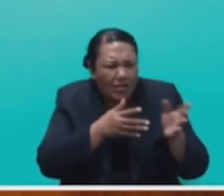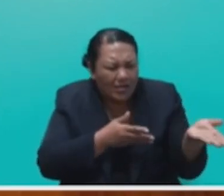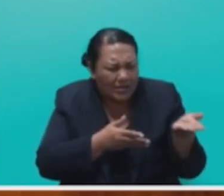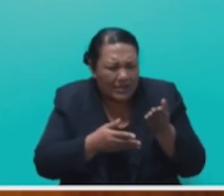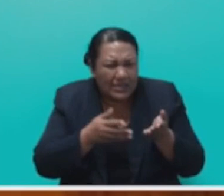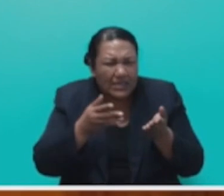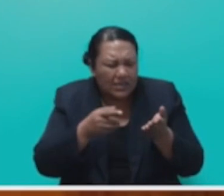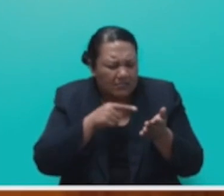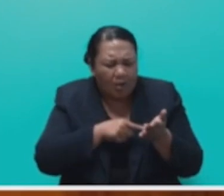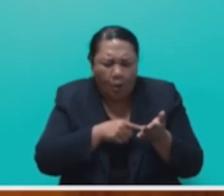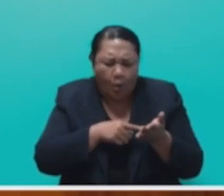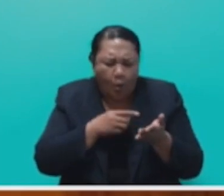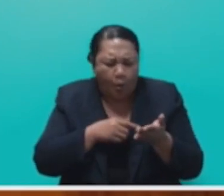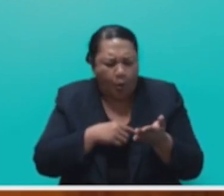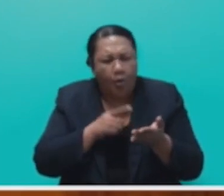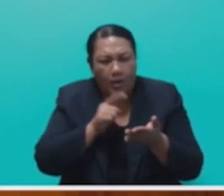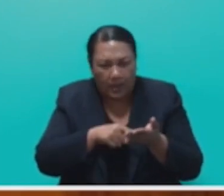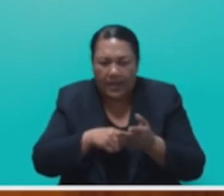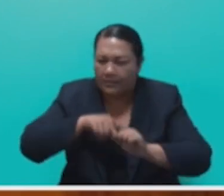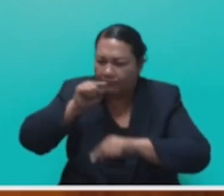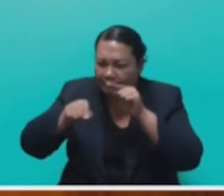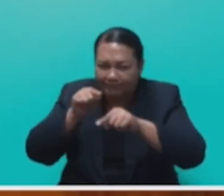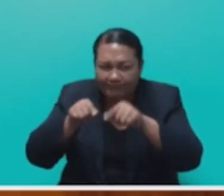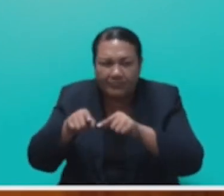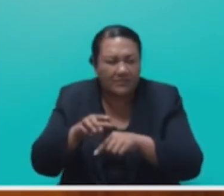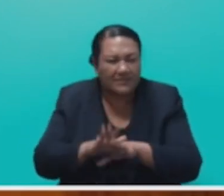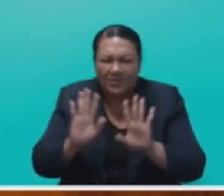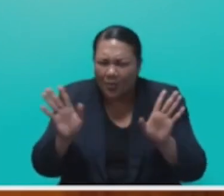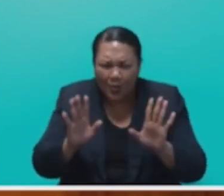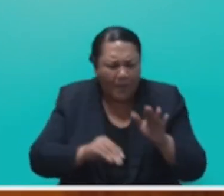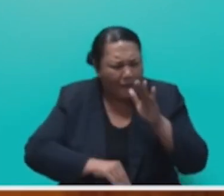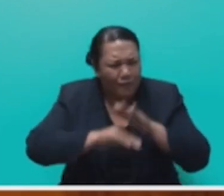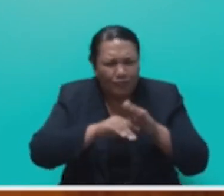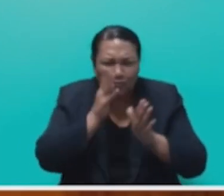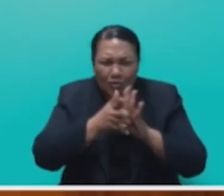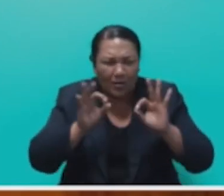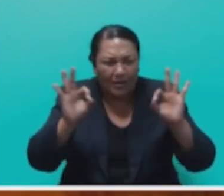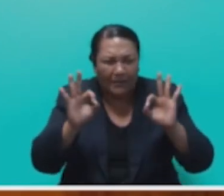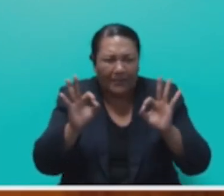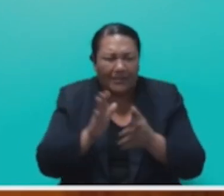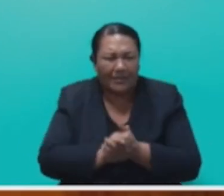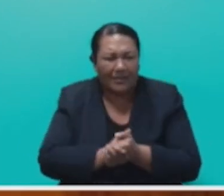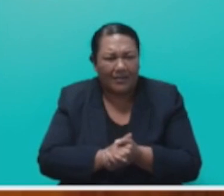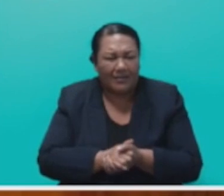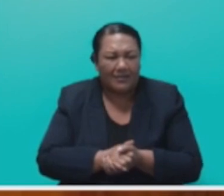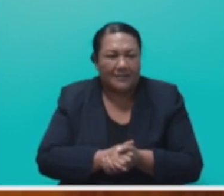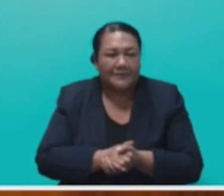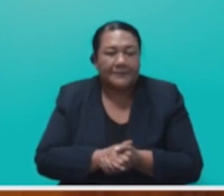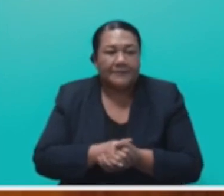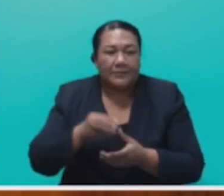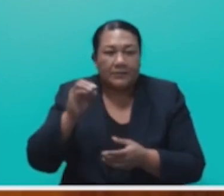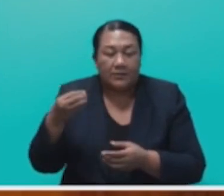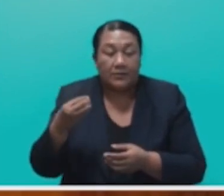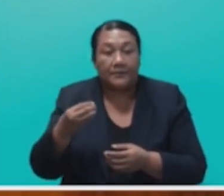In fact, that particular report that I'm talking about, sir, had independence. Honourable Speaker, it's alarming that